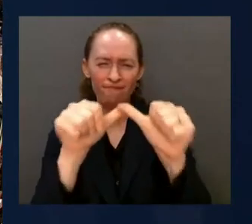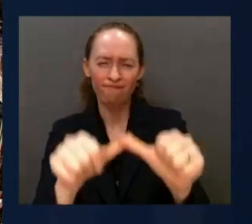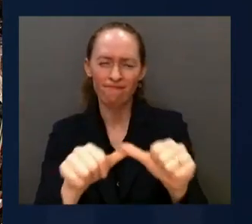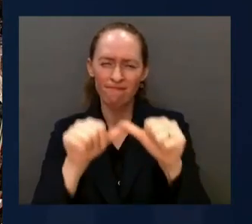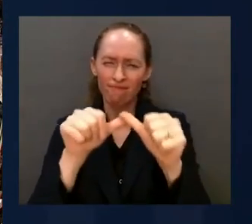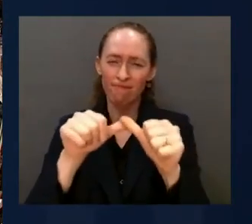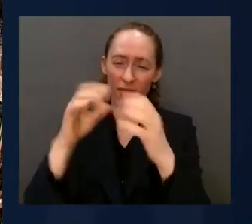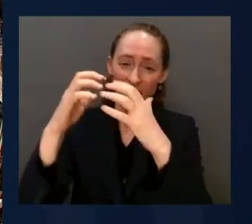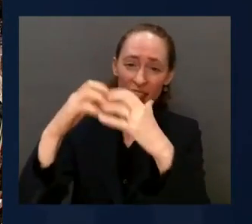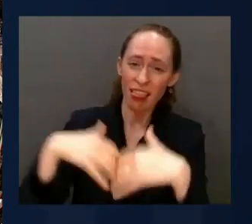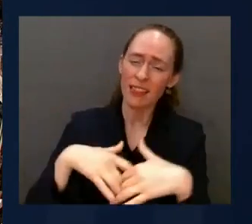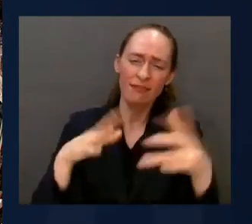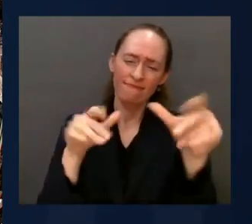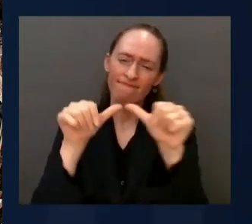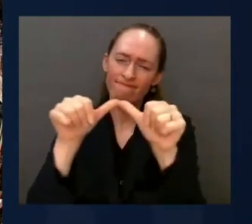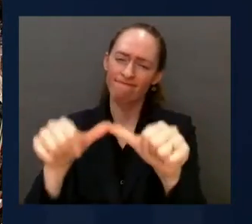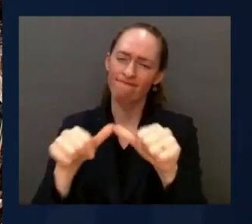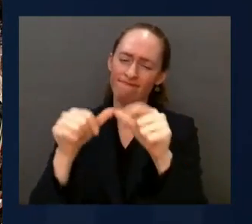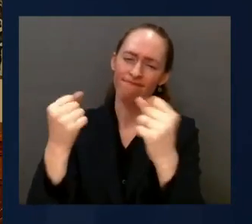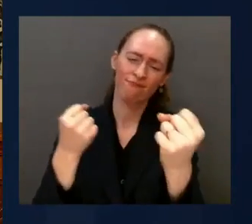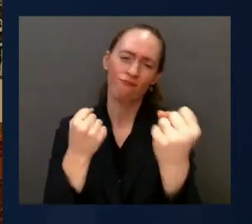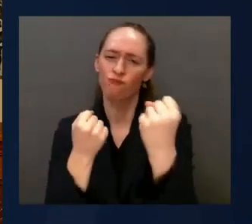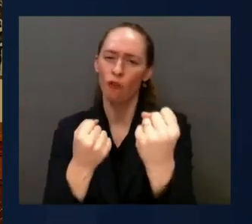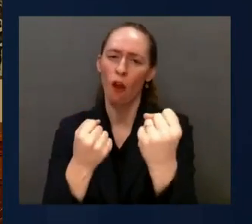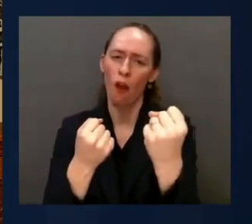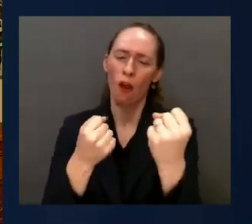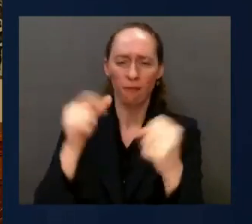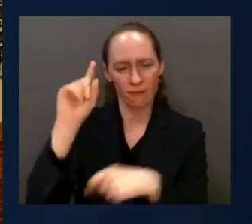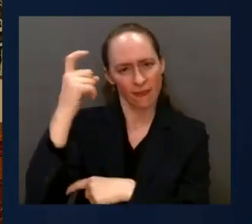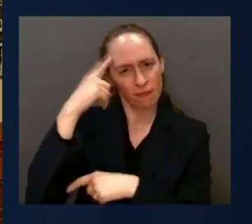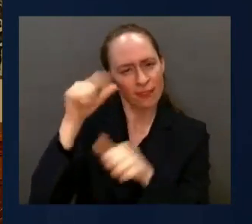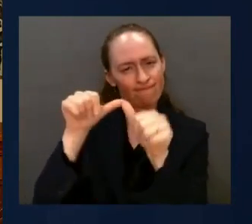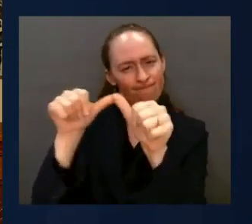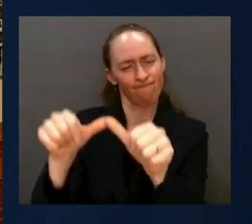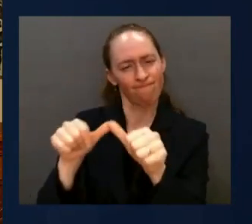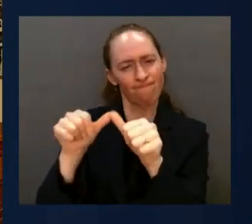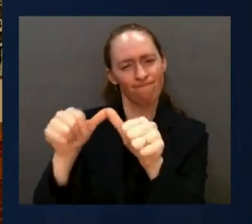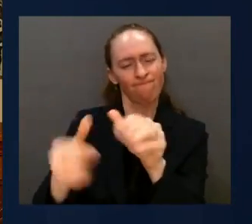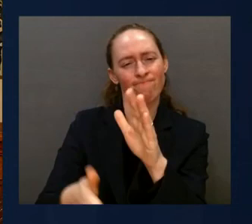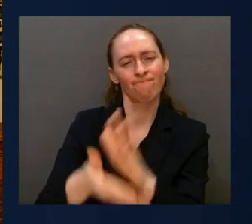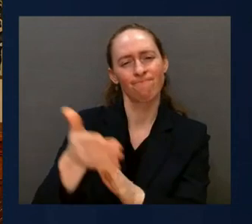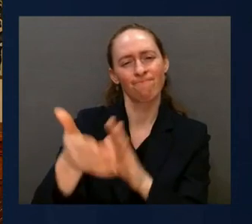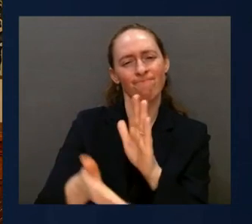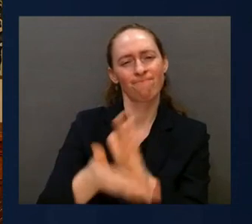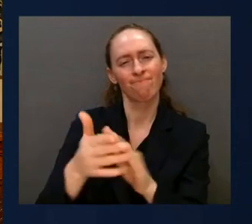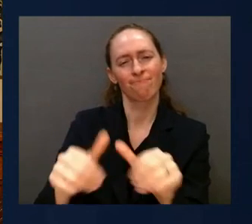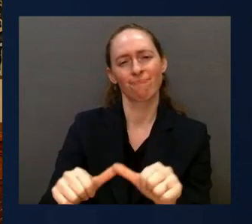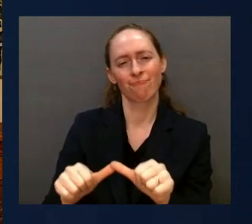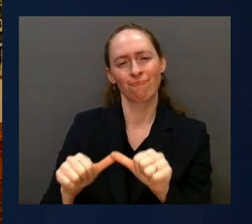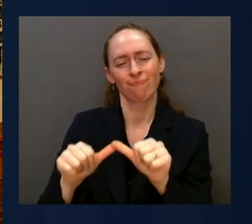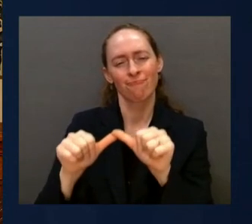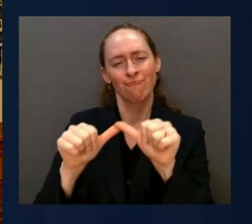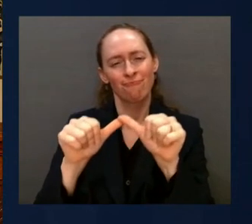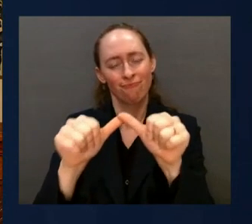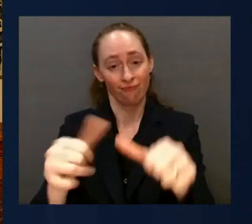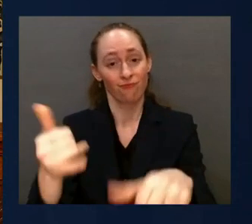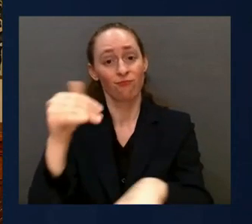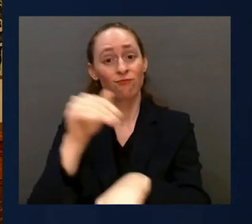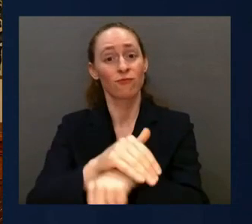As we gather here tonight, we're writing the next chapter in the great American story, a story of progress and